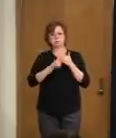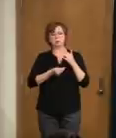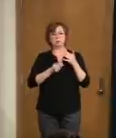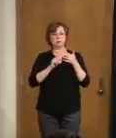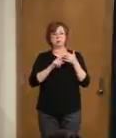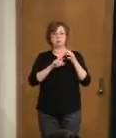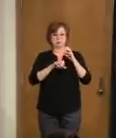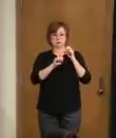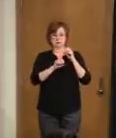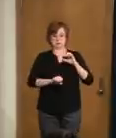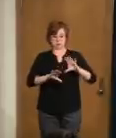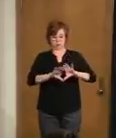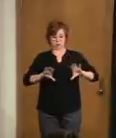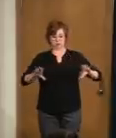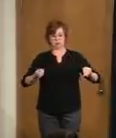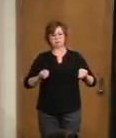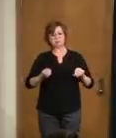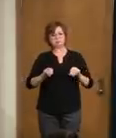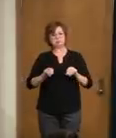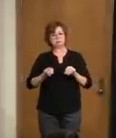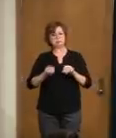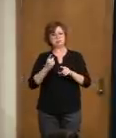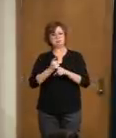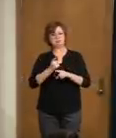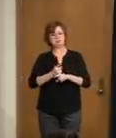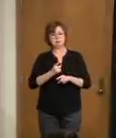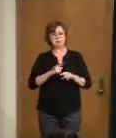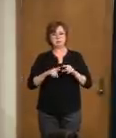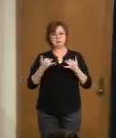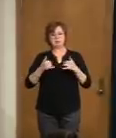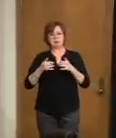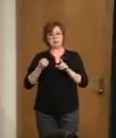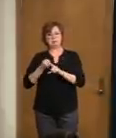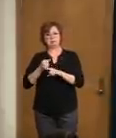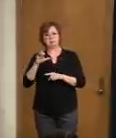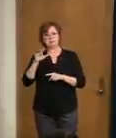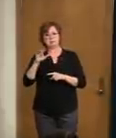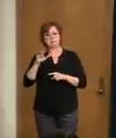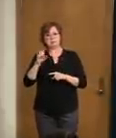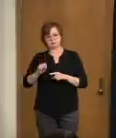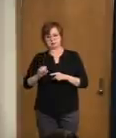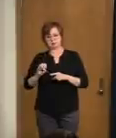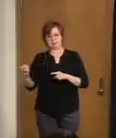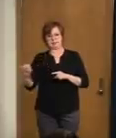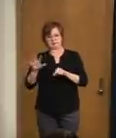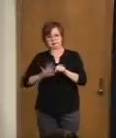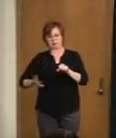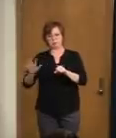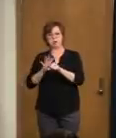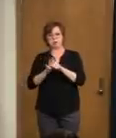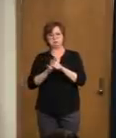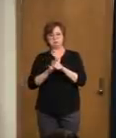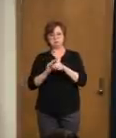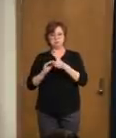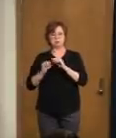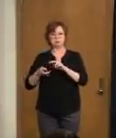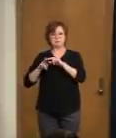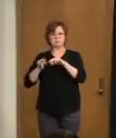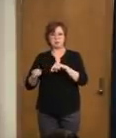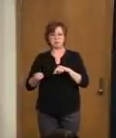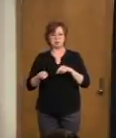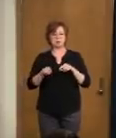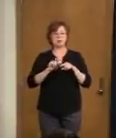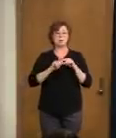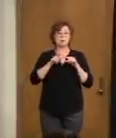in the south, but again, it did pick up in the southeast. So again, we have information by 32 geographies on our website. So again, depending on where